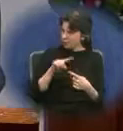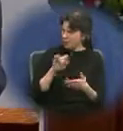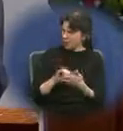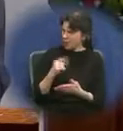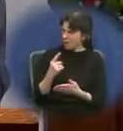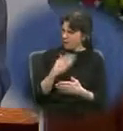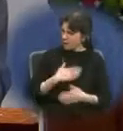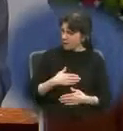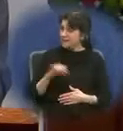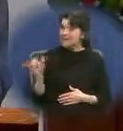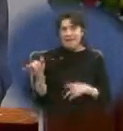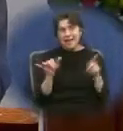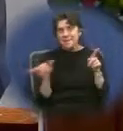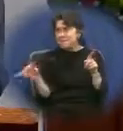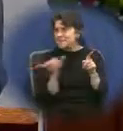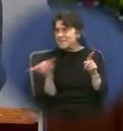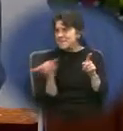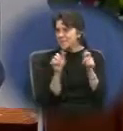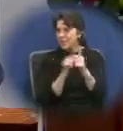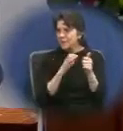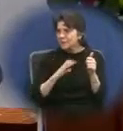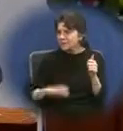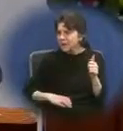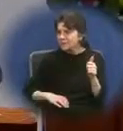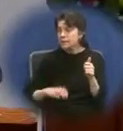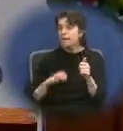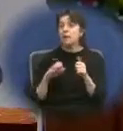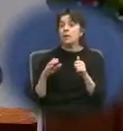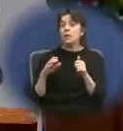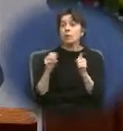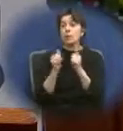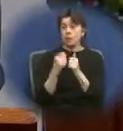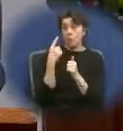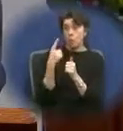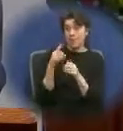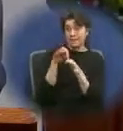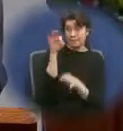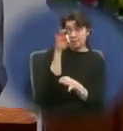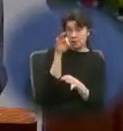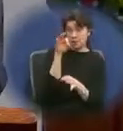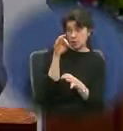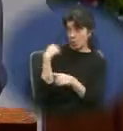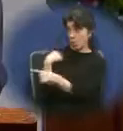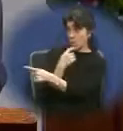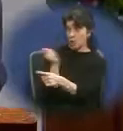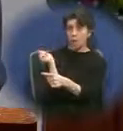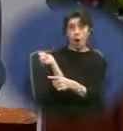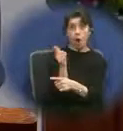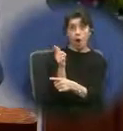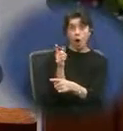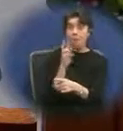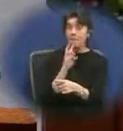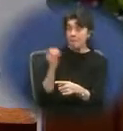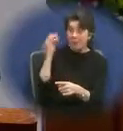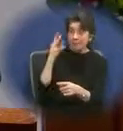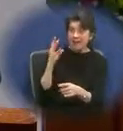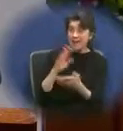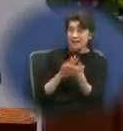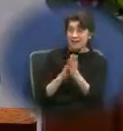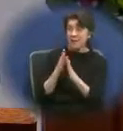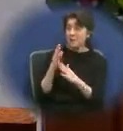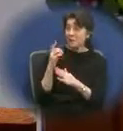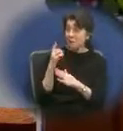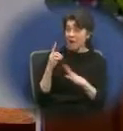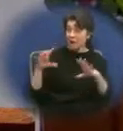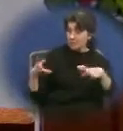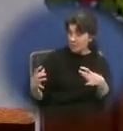Christ. For in one spirit we were all baptized into one body, whether Jews or Greeks,